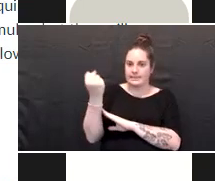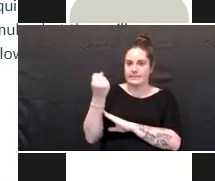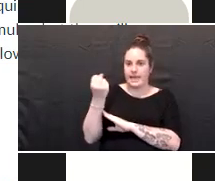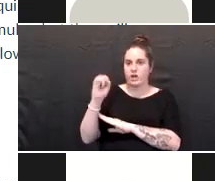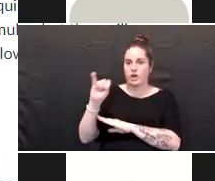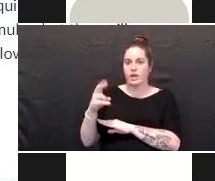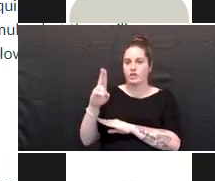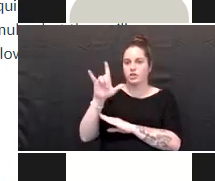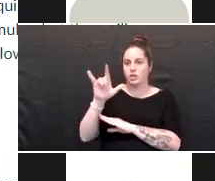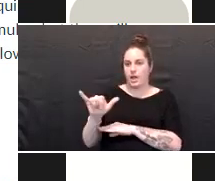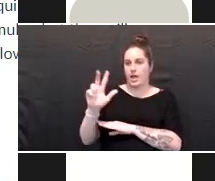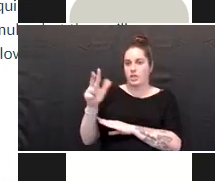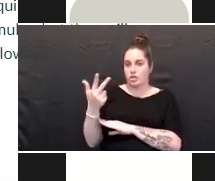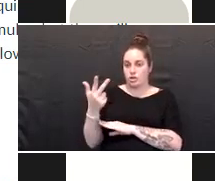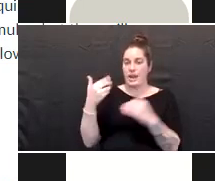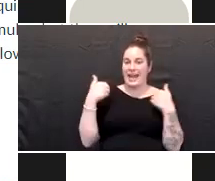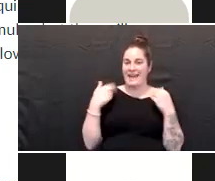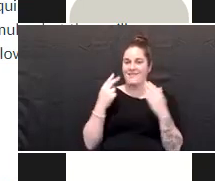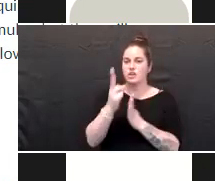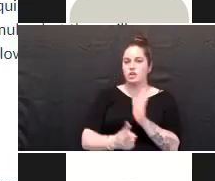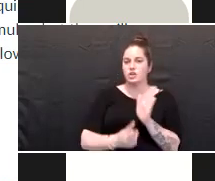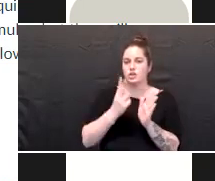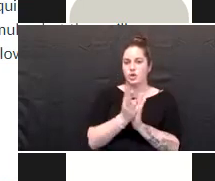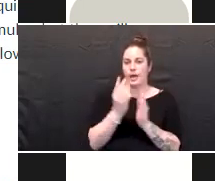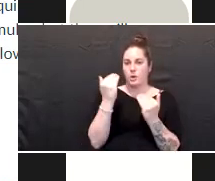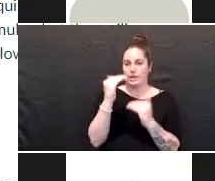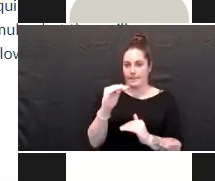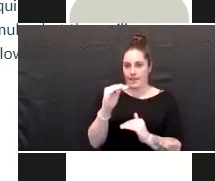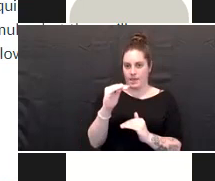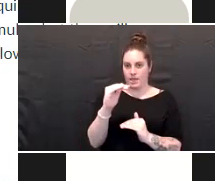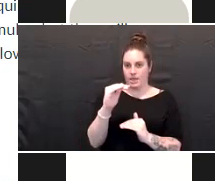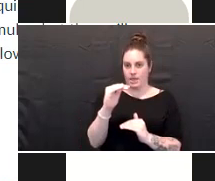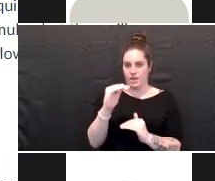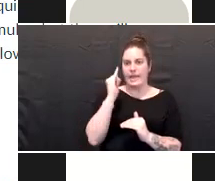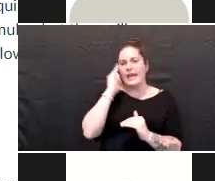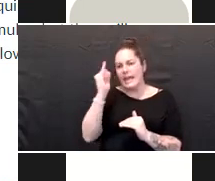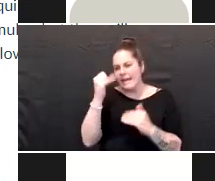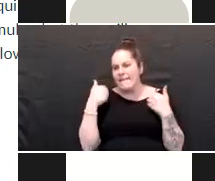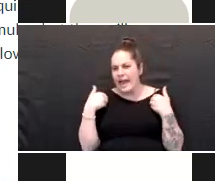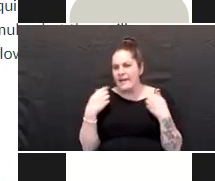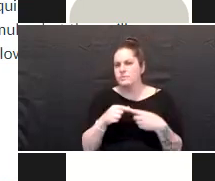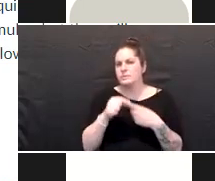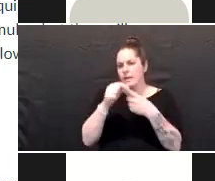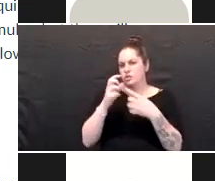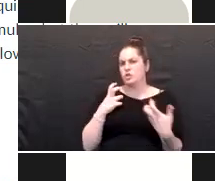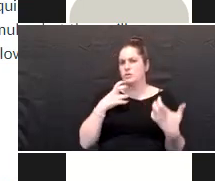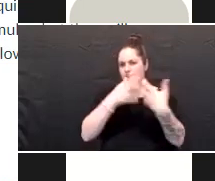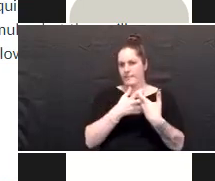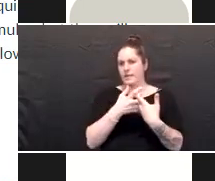You have 2 hours unless you have some other type of accommodations, which, you